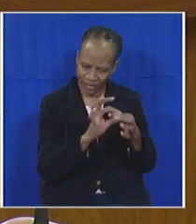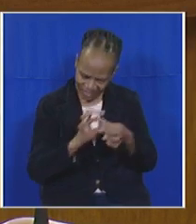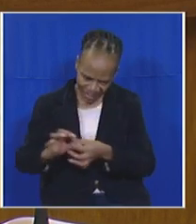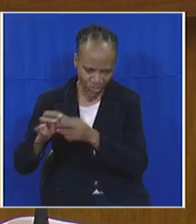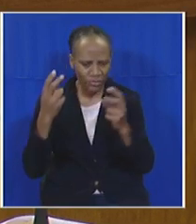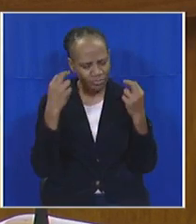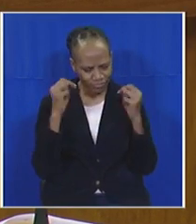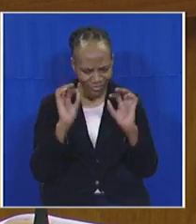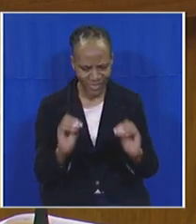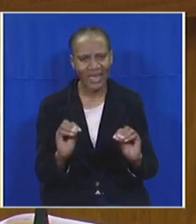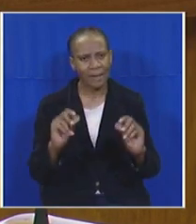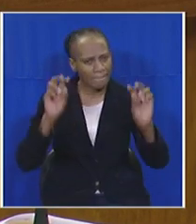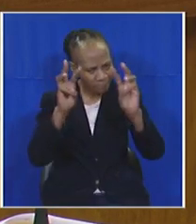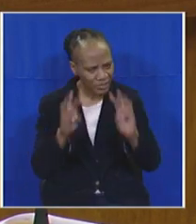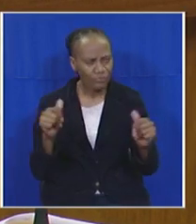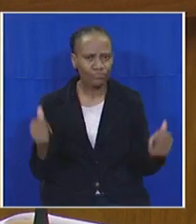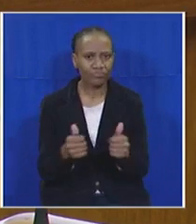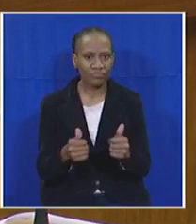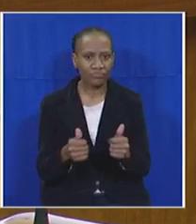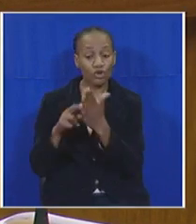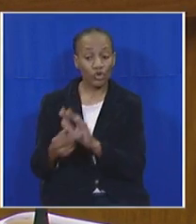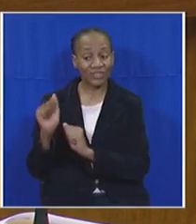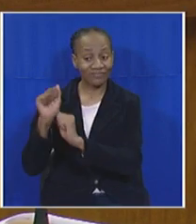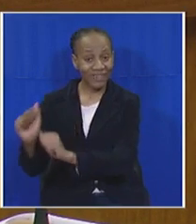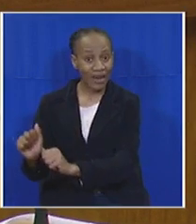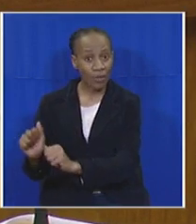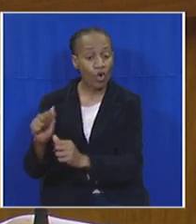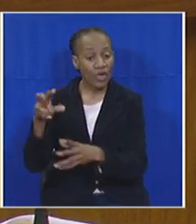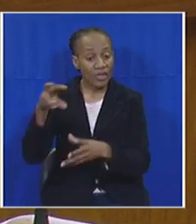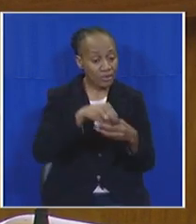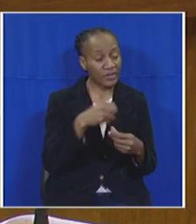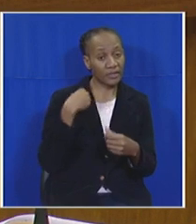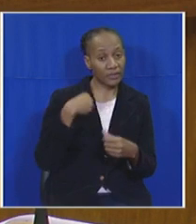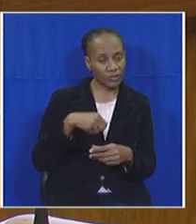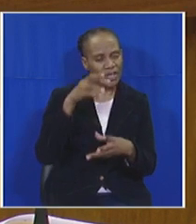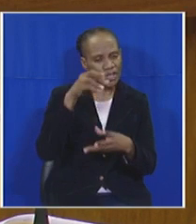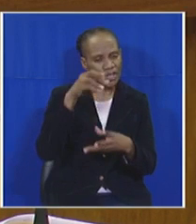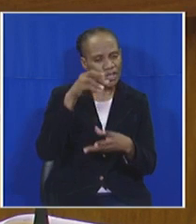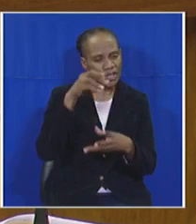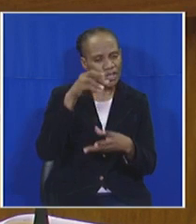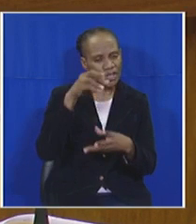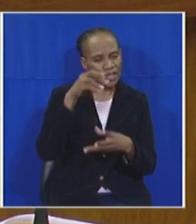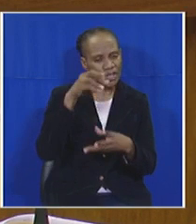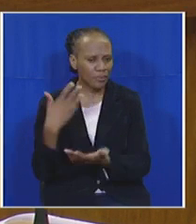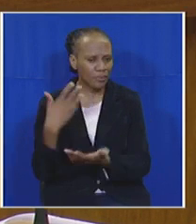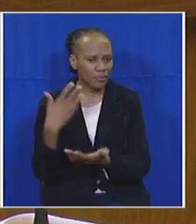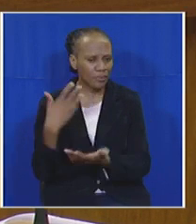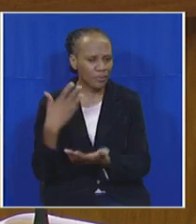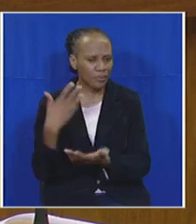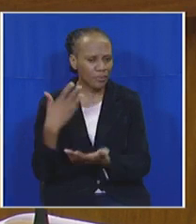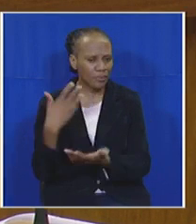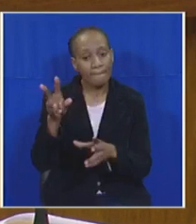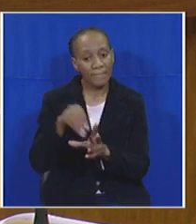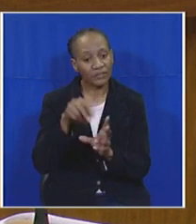and municipalities. The roles of traditional leaders in municipalities affairs include their role to facilitate the